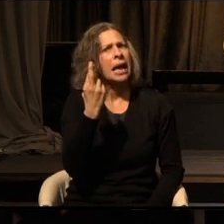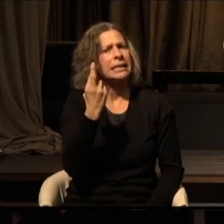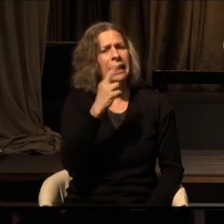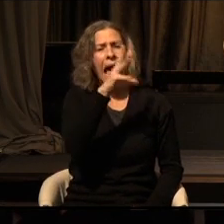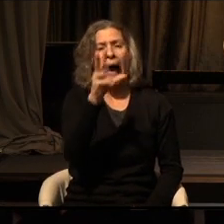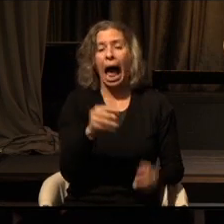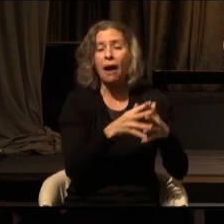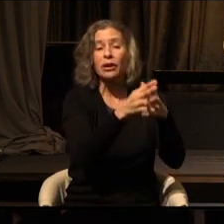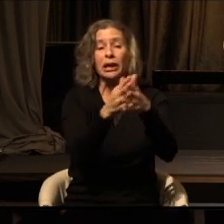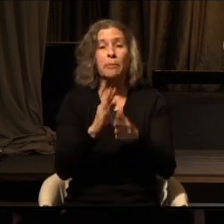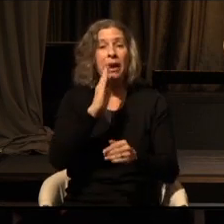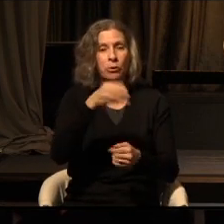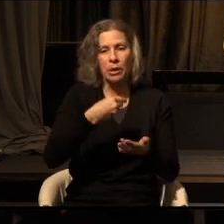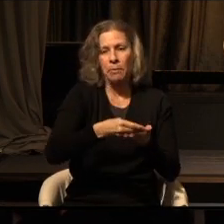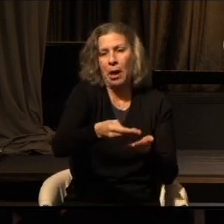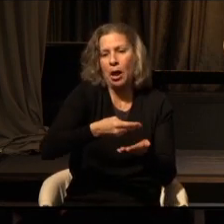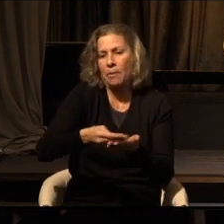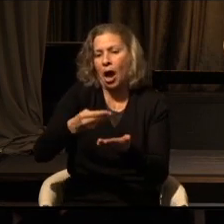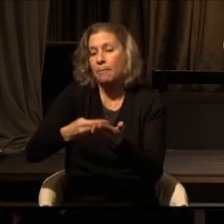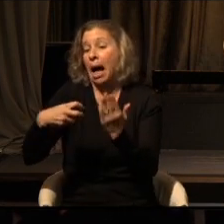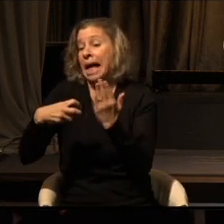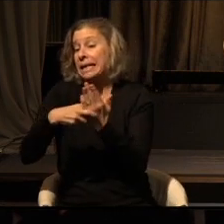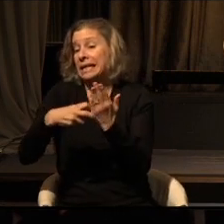business community.